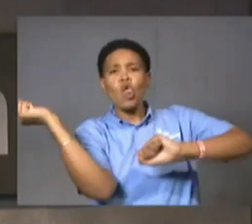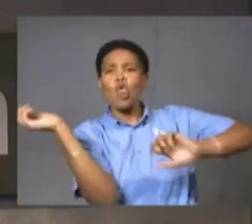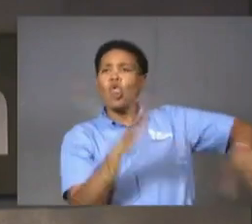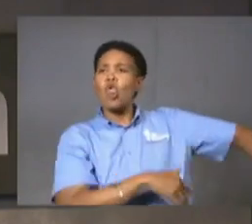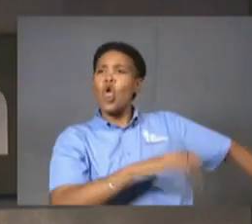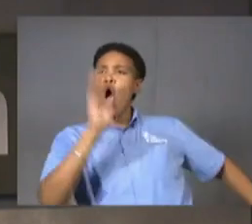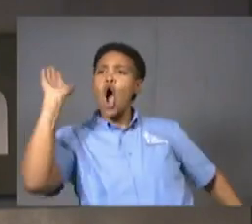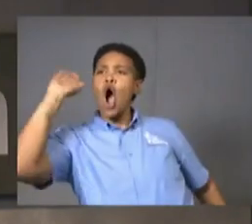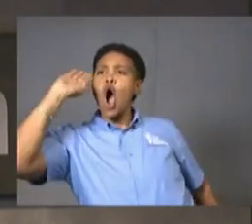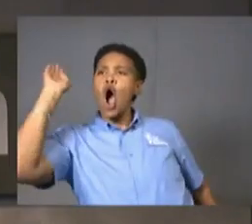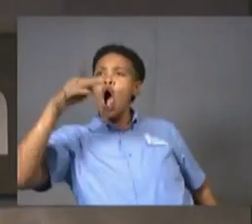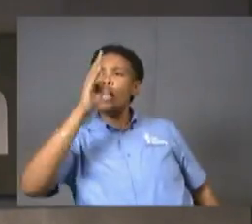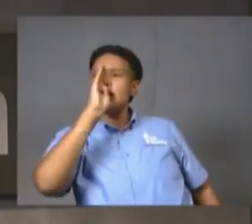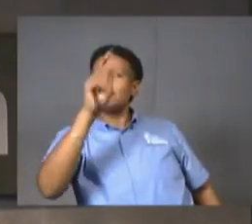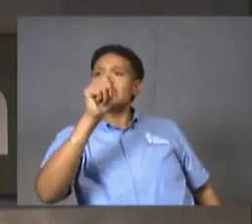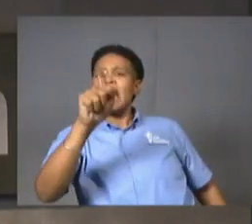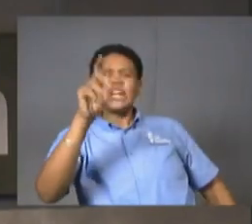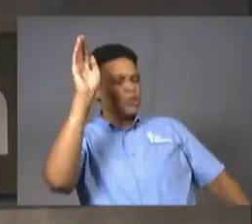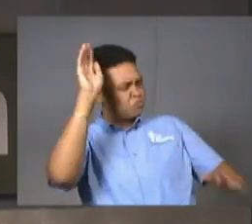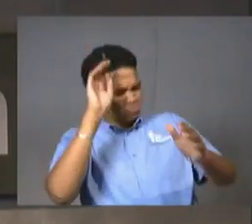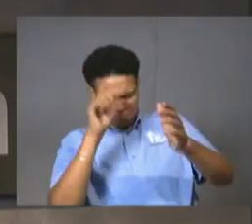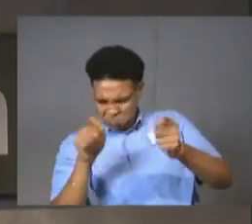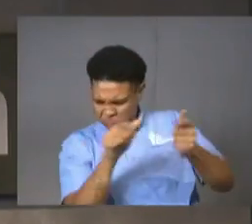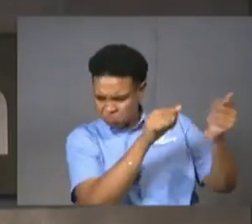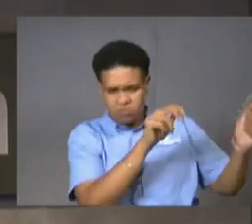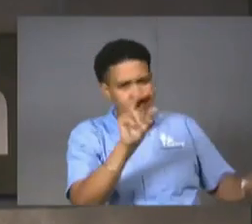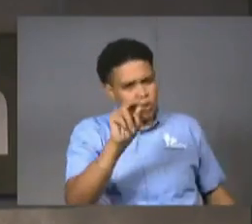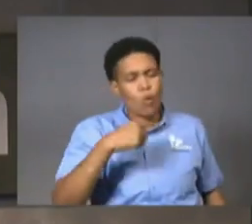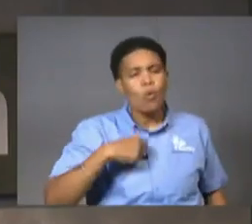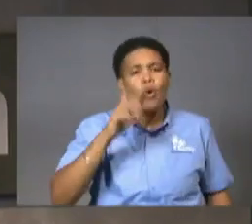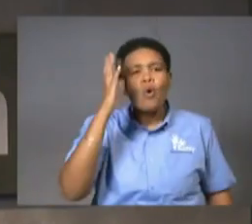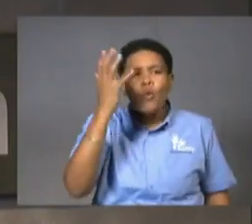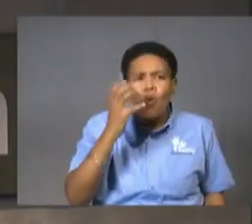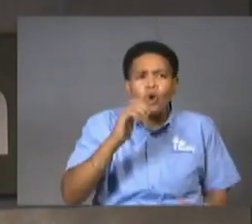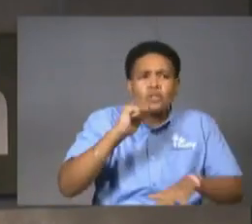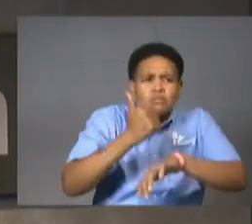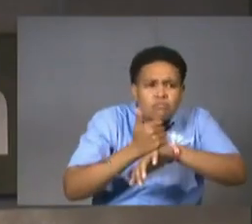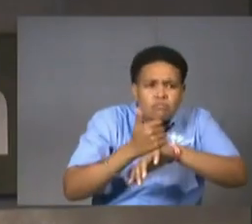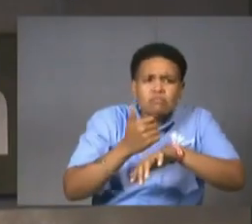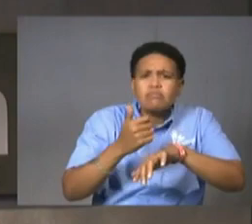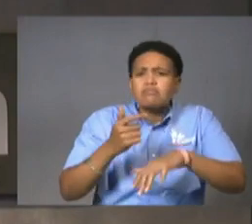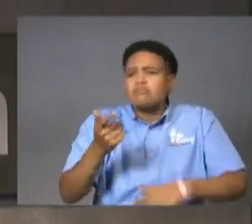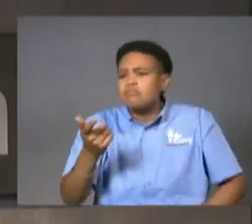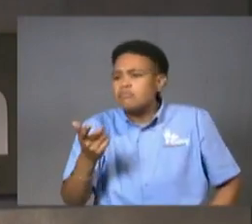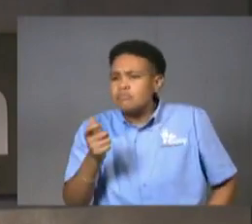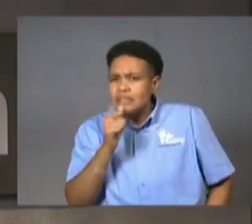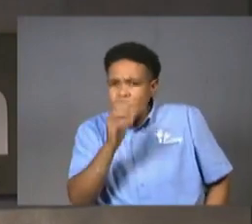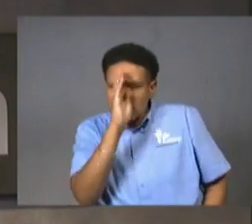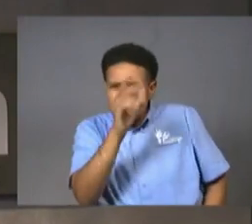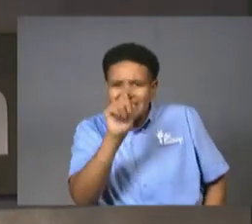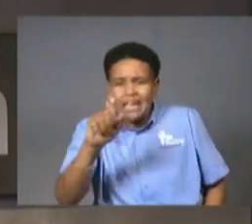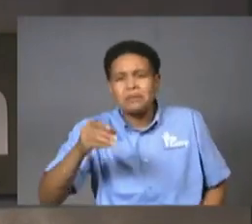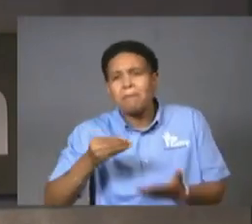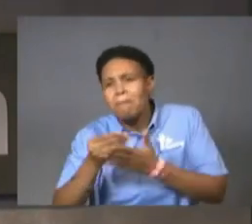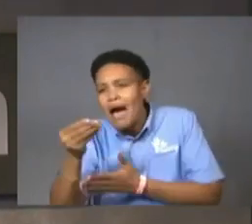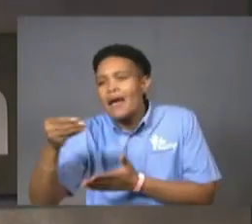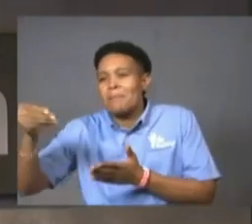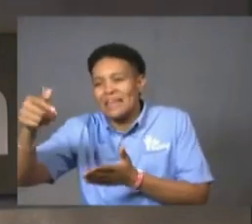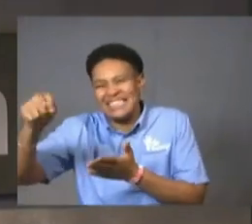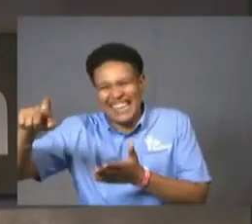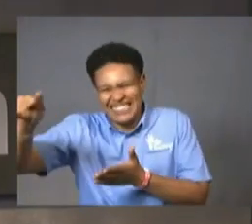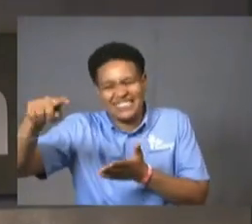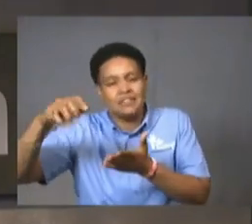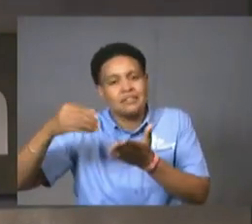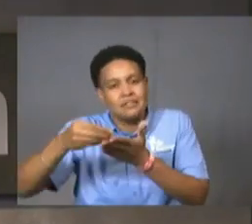We were the ones who introduced indirect taxation to strengthen the tax base in the 1990s after the